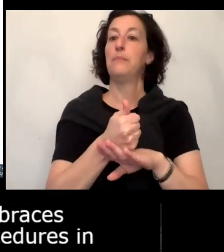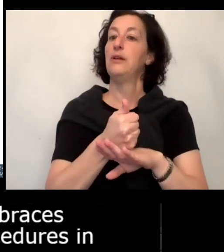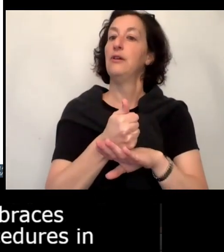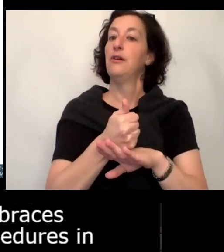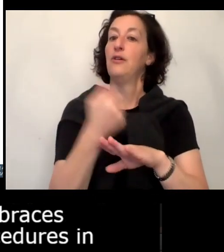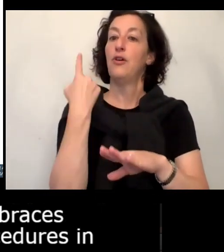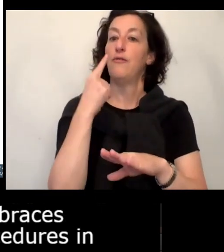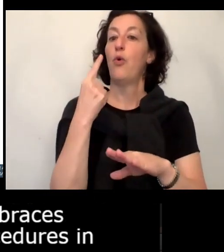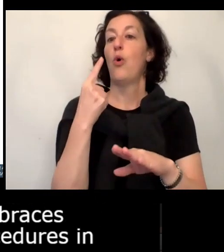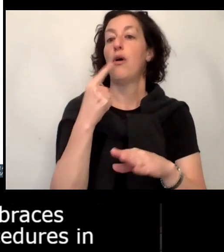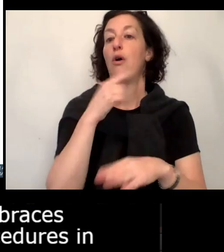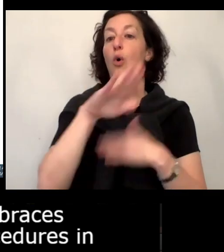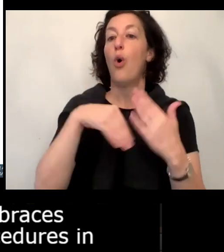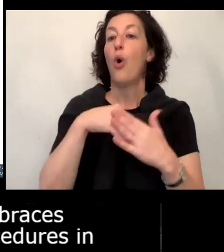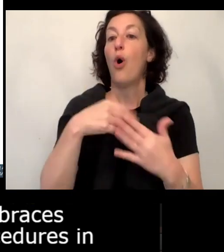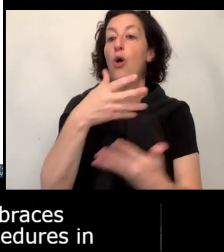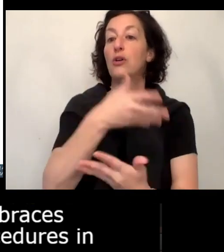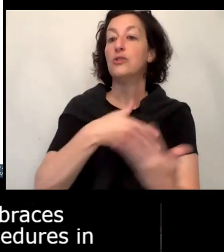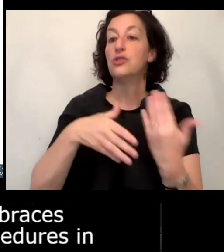inclusive and accessible.